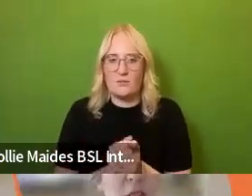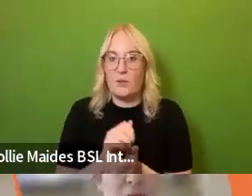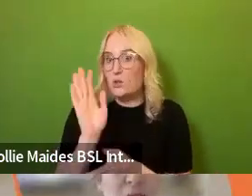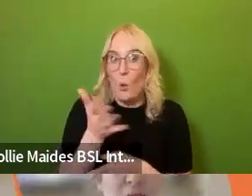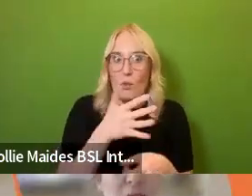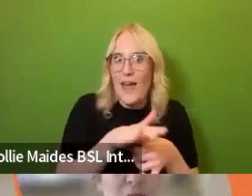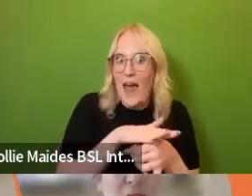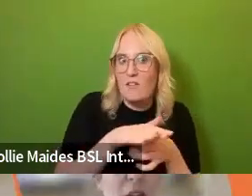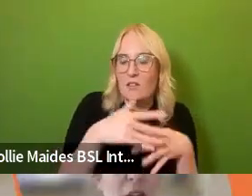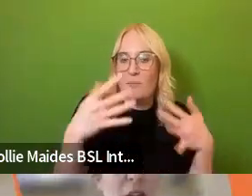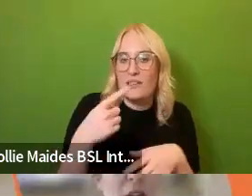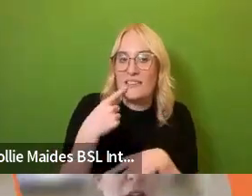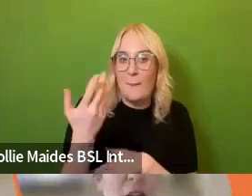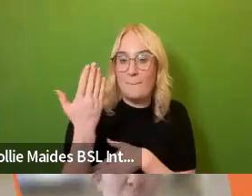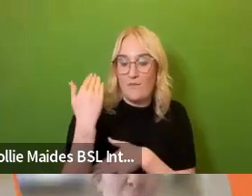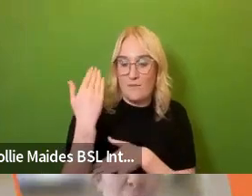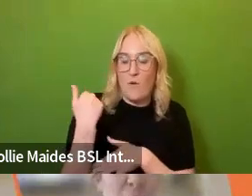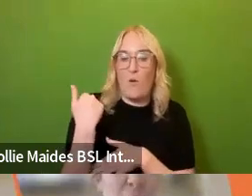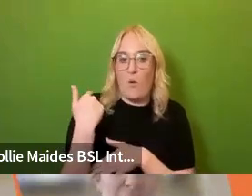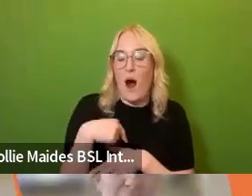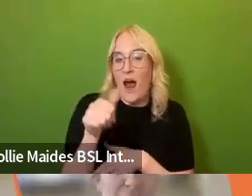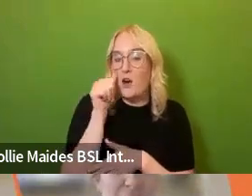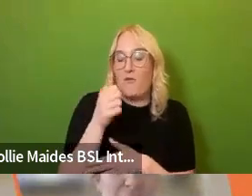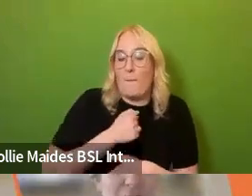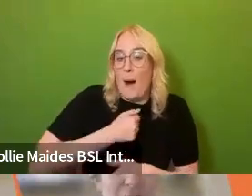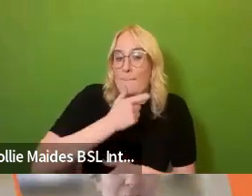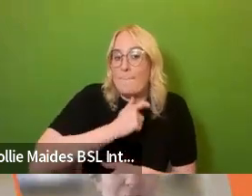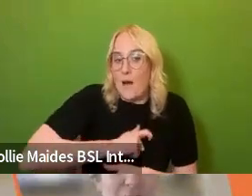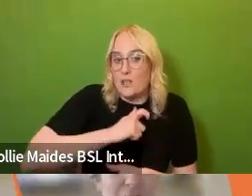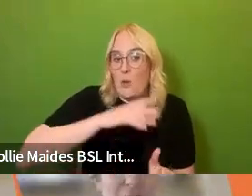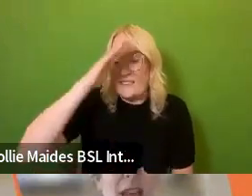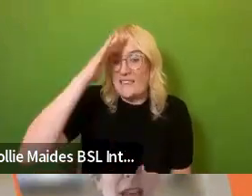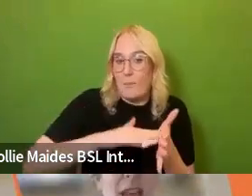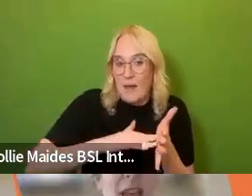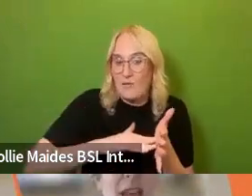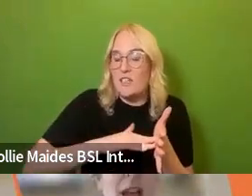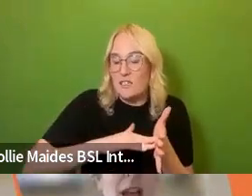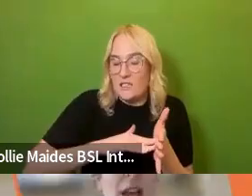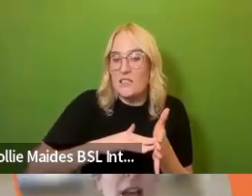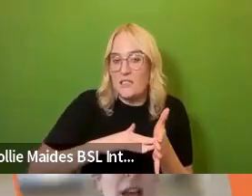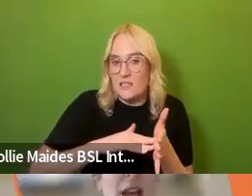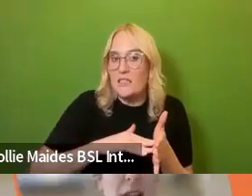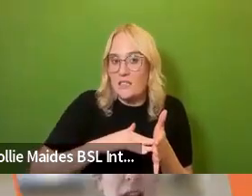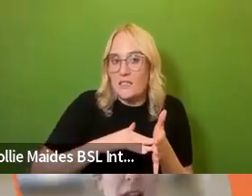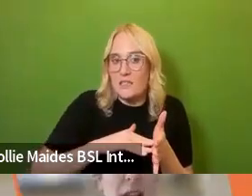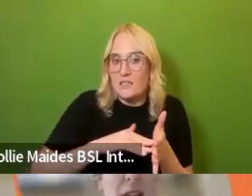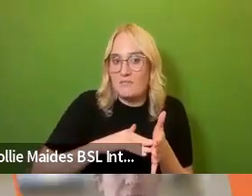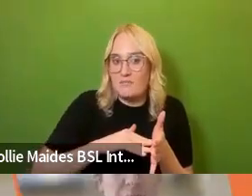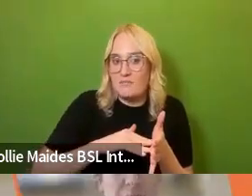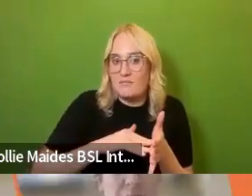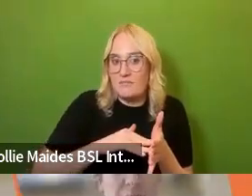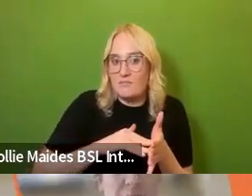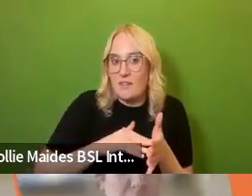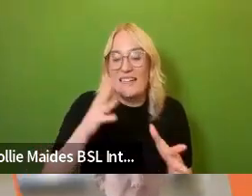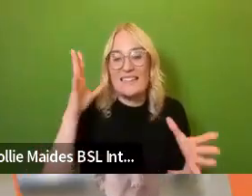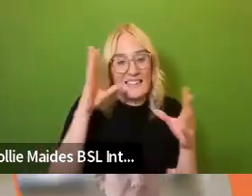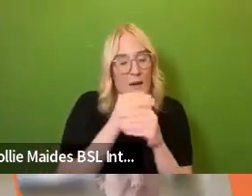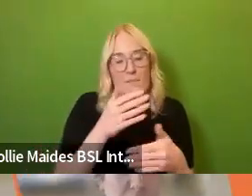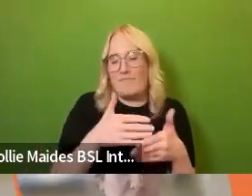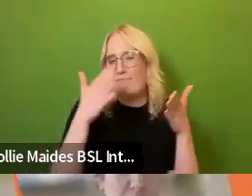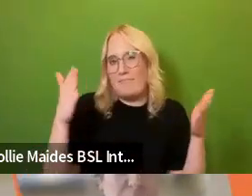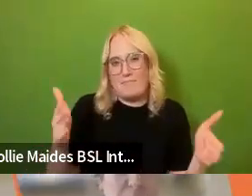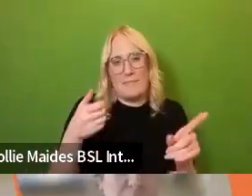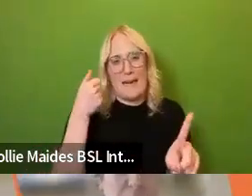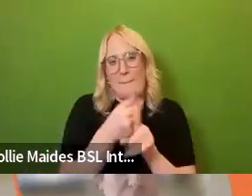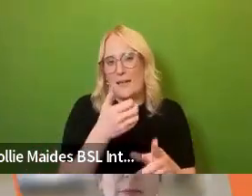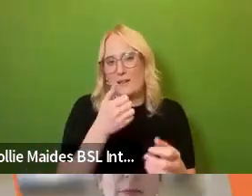that I've mentioned, I know from my personal experience that have a massive impact for my